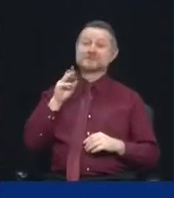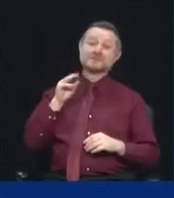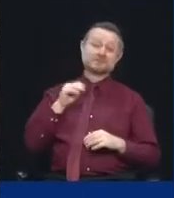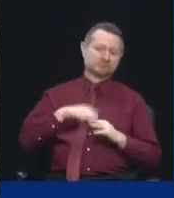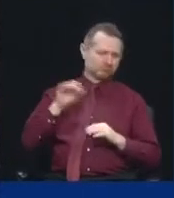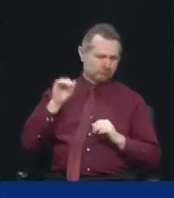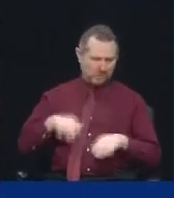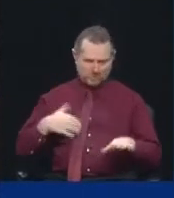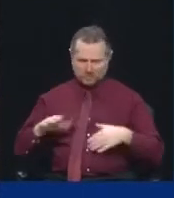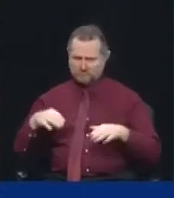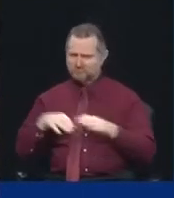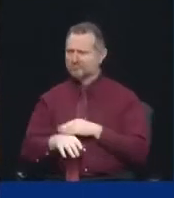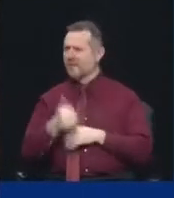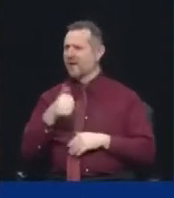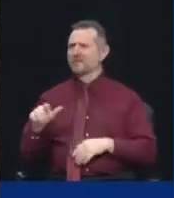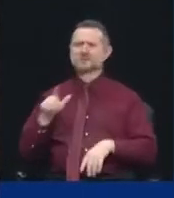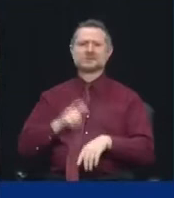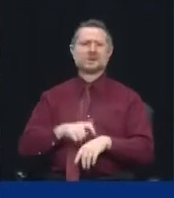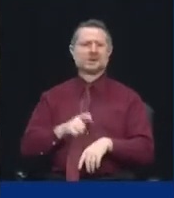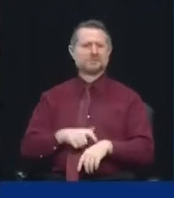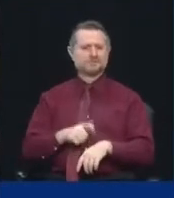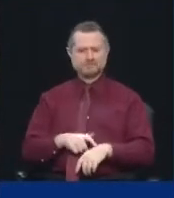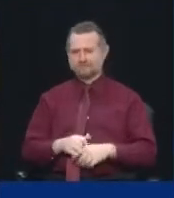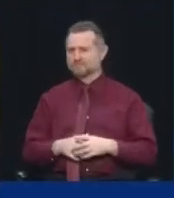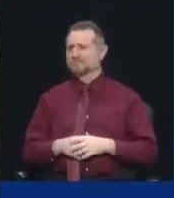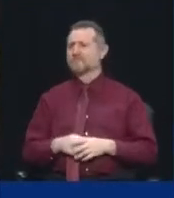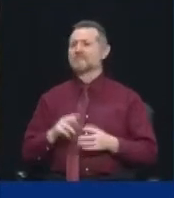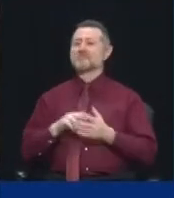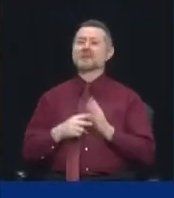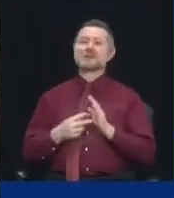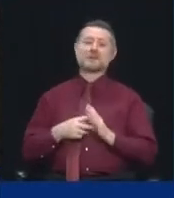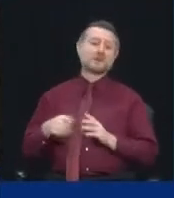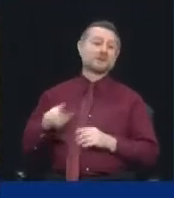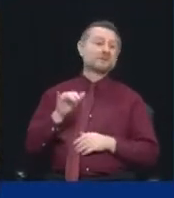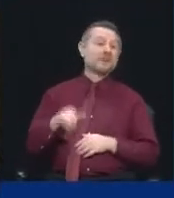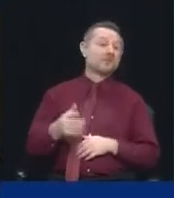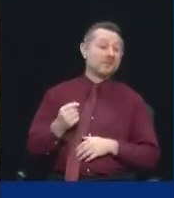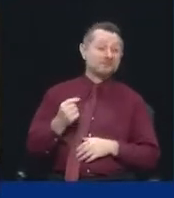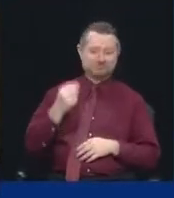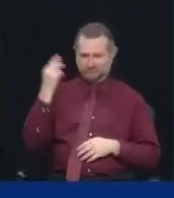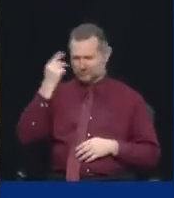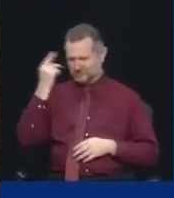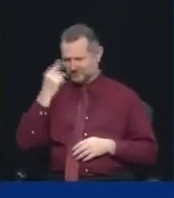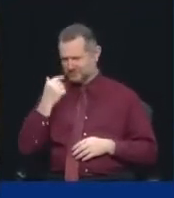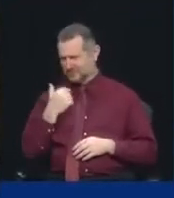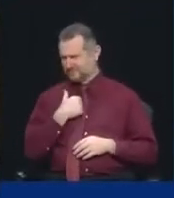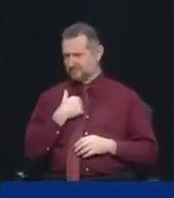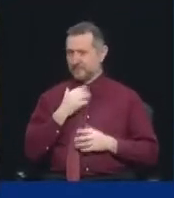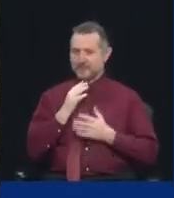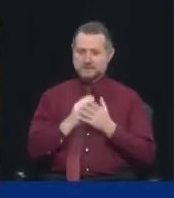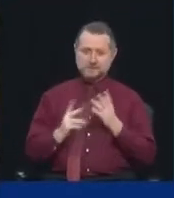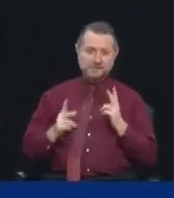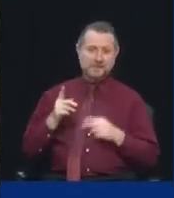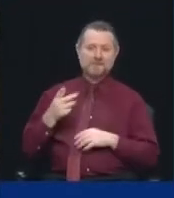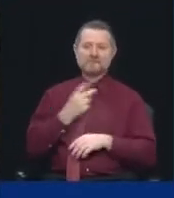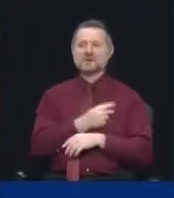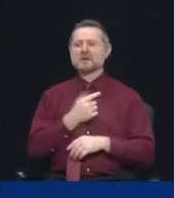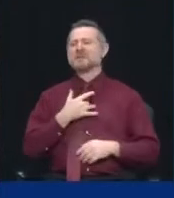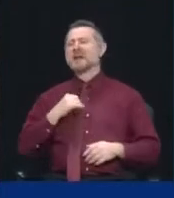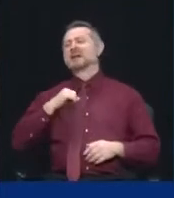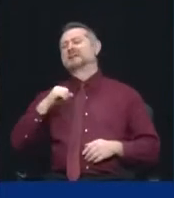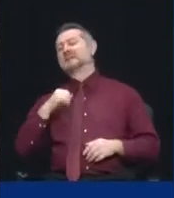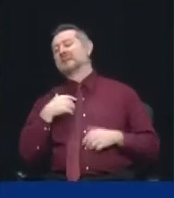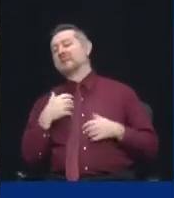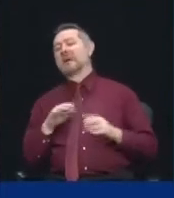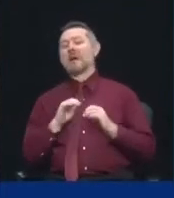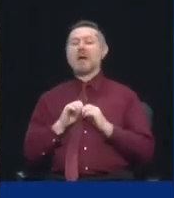shot very easily. And at least that deals with one of the many reasons why we have some vaccine hesitancy, which is the convenience